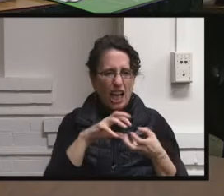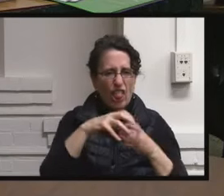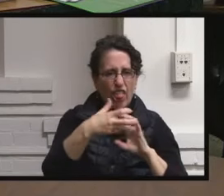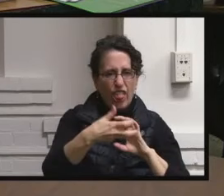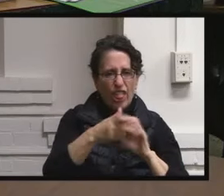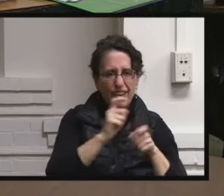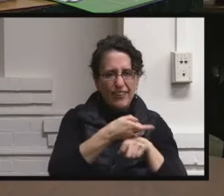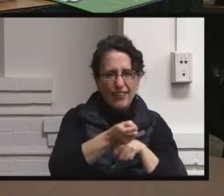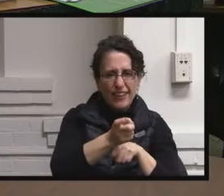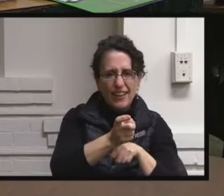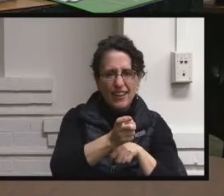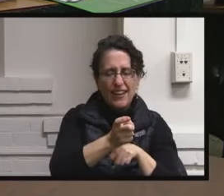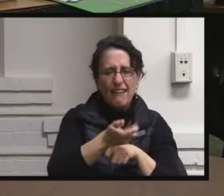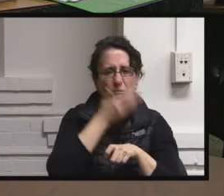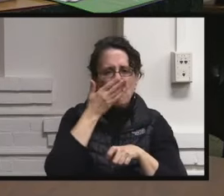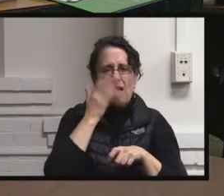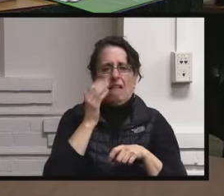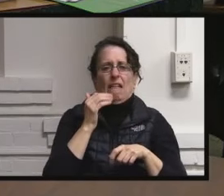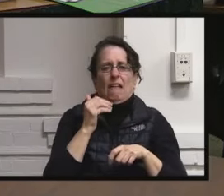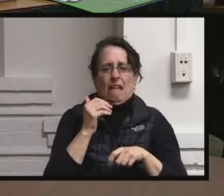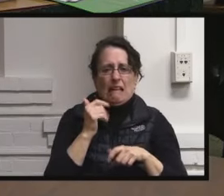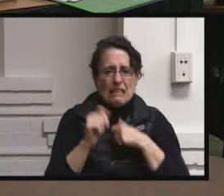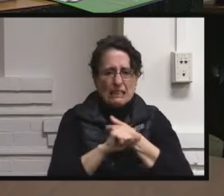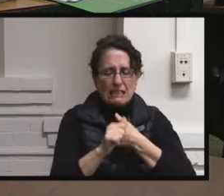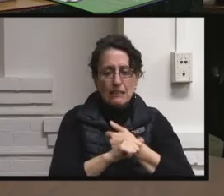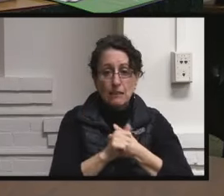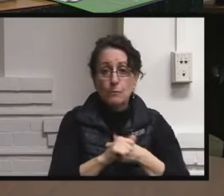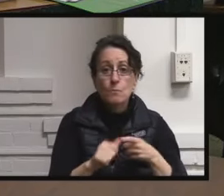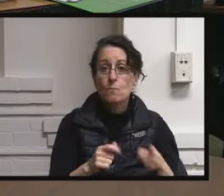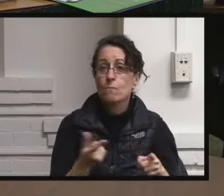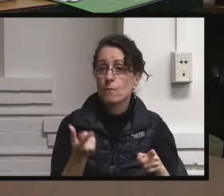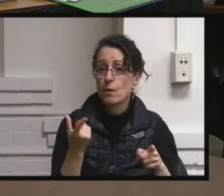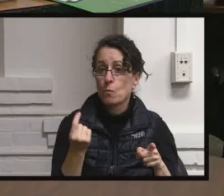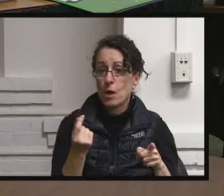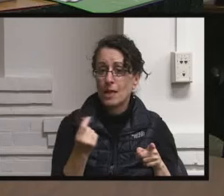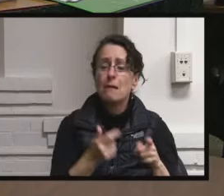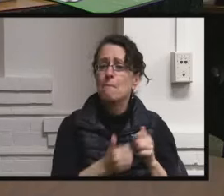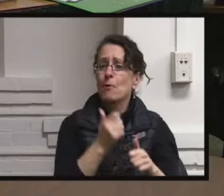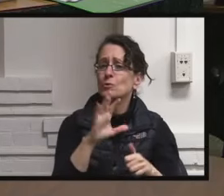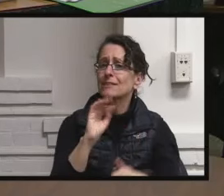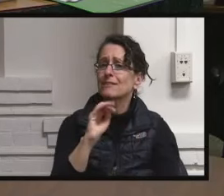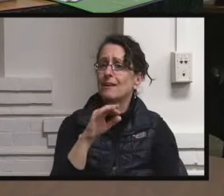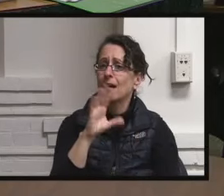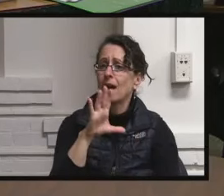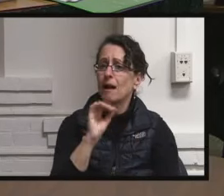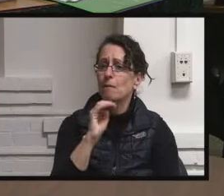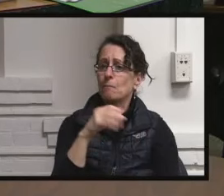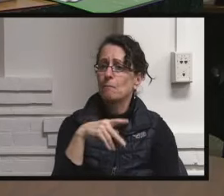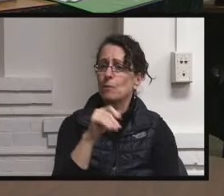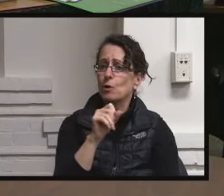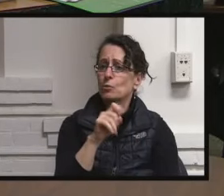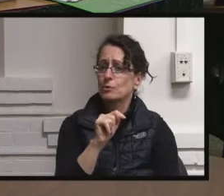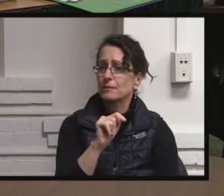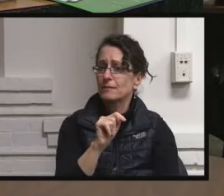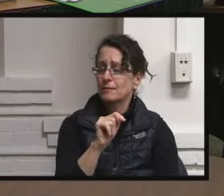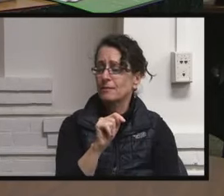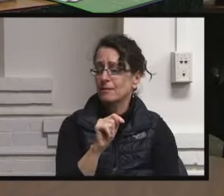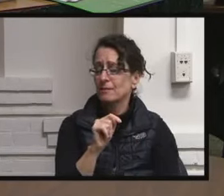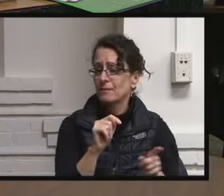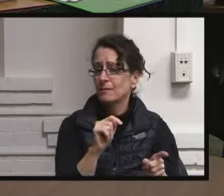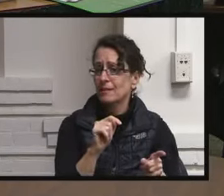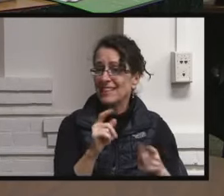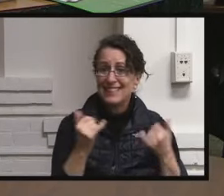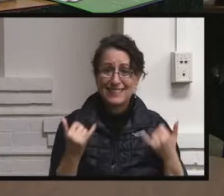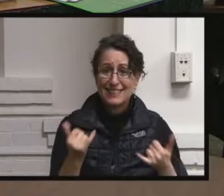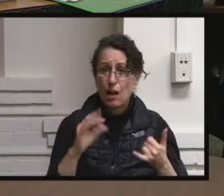a community. The putrescibles are mainly in the compost waste stream now, with the town doing the